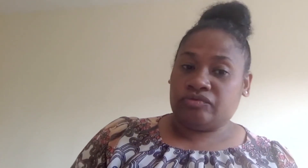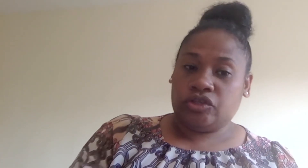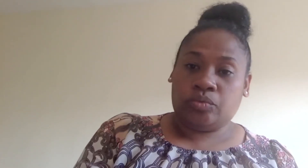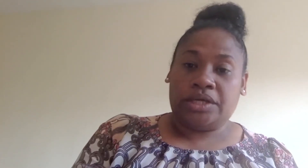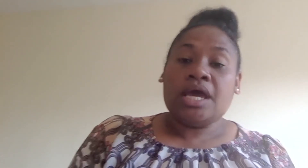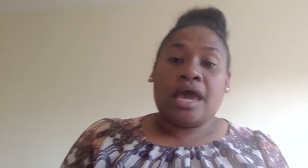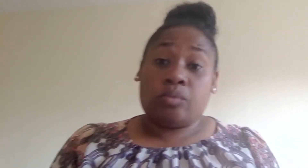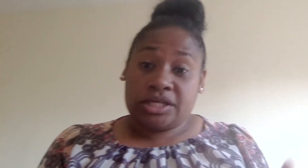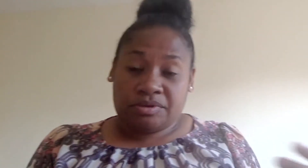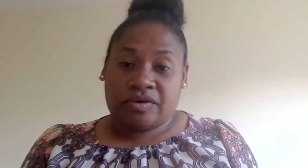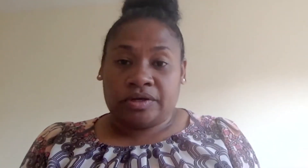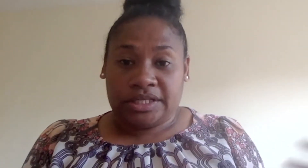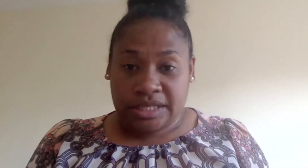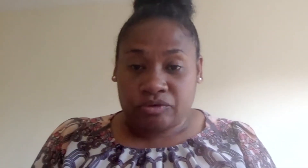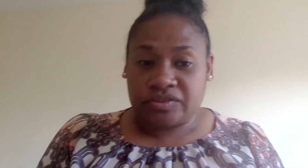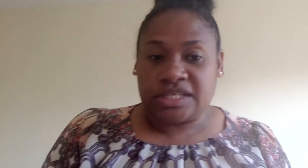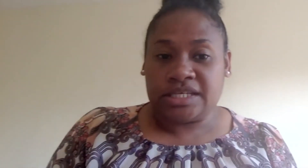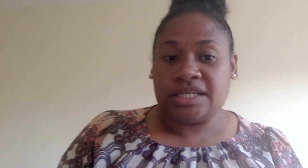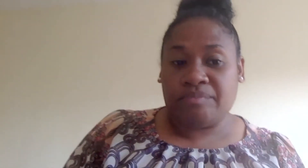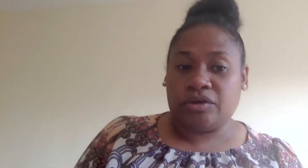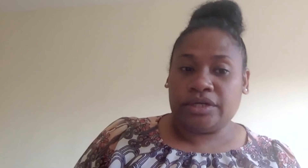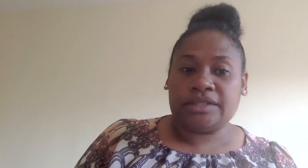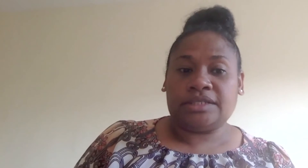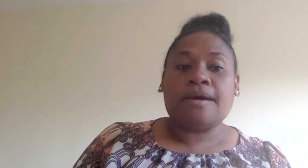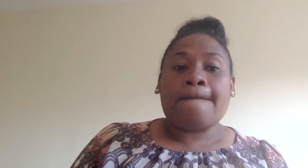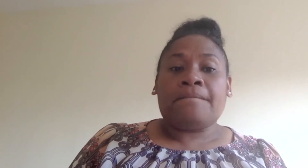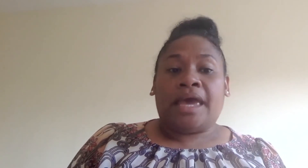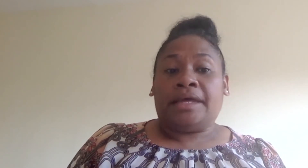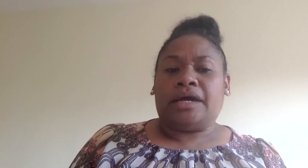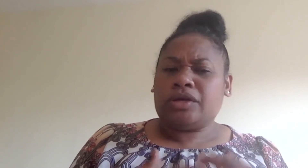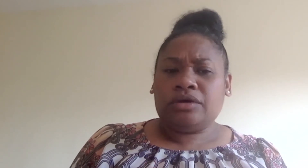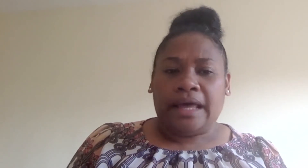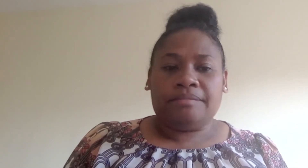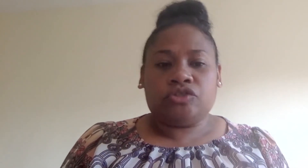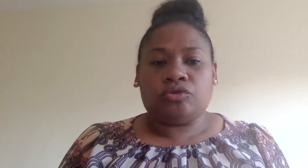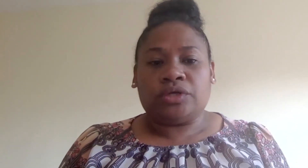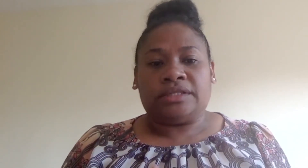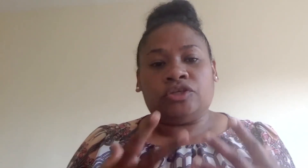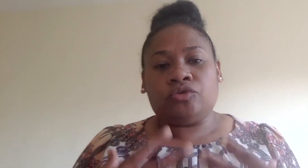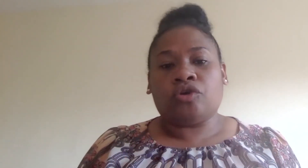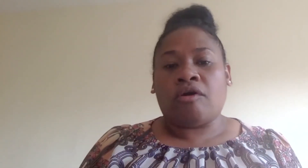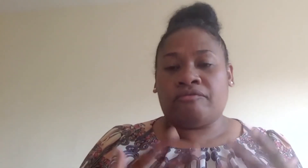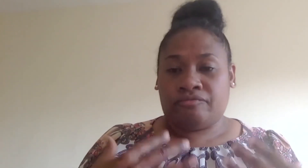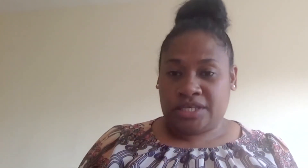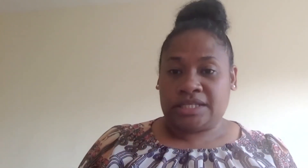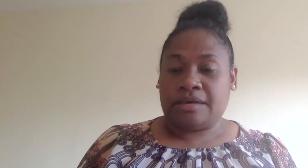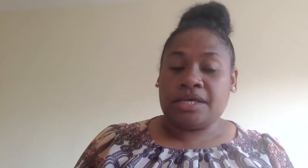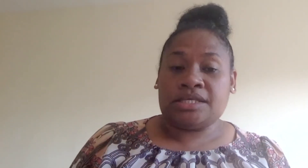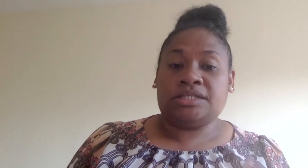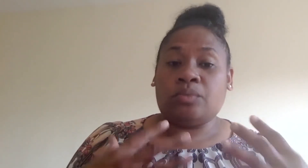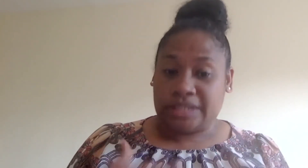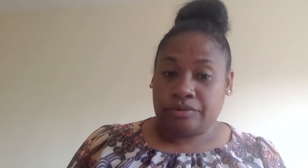terms of the UN and what has been found out in terms of the studies that have been conducted. And a critical element to look at the use of